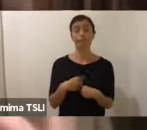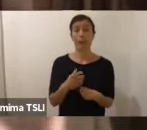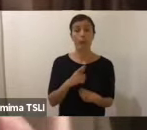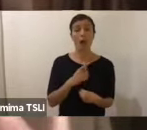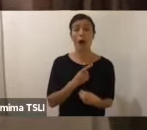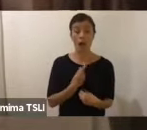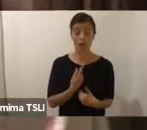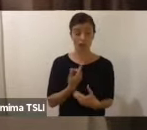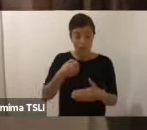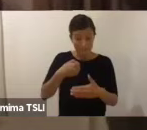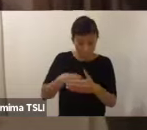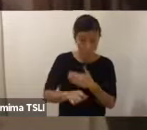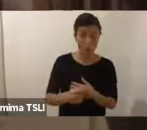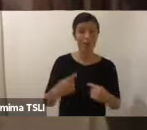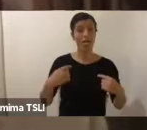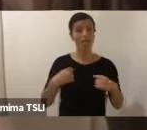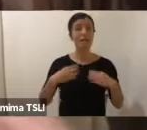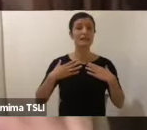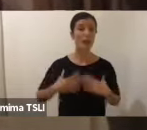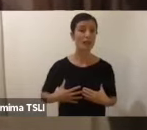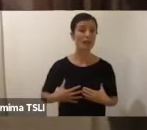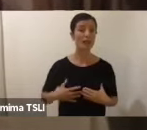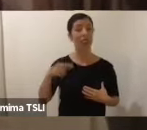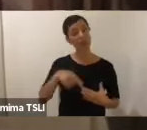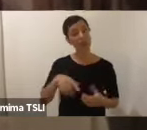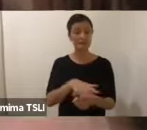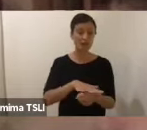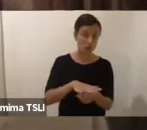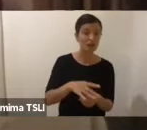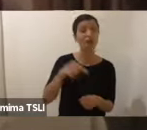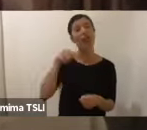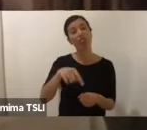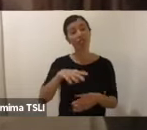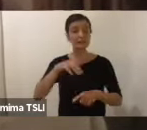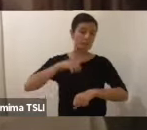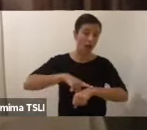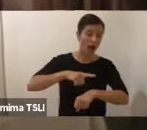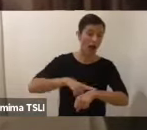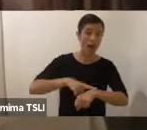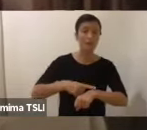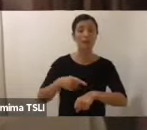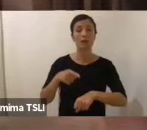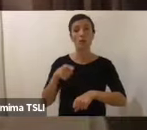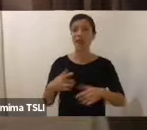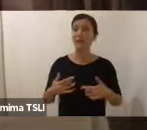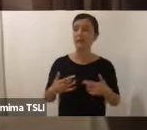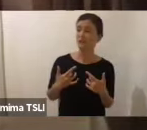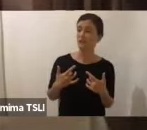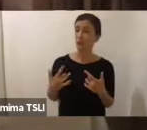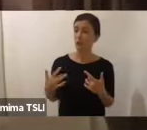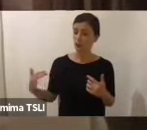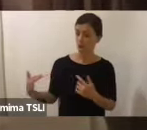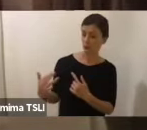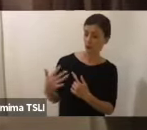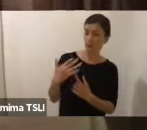particular body in this particular situation at this particular time with these particular views around it's true of